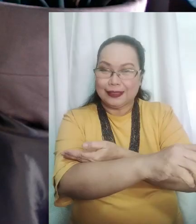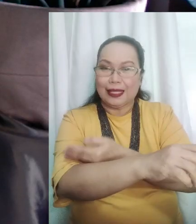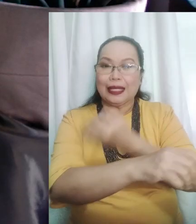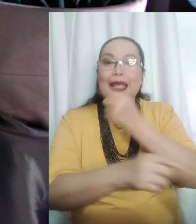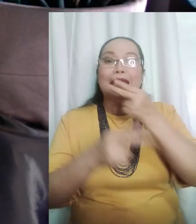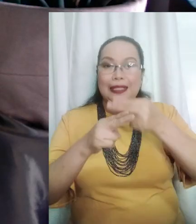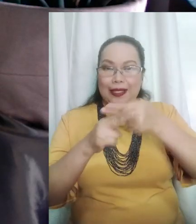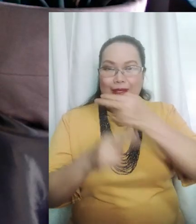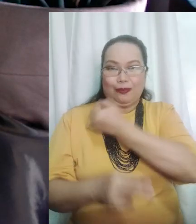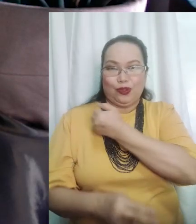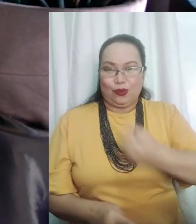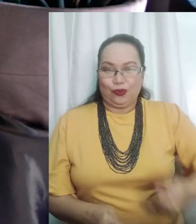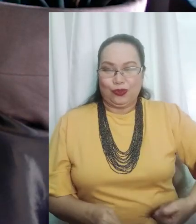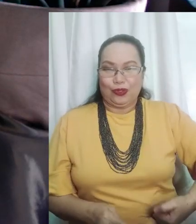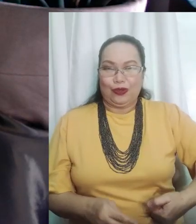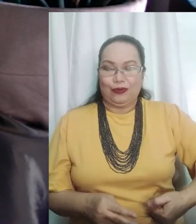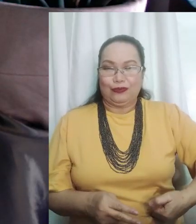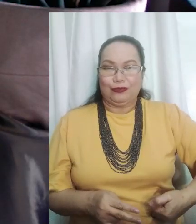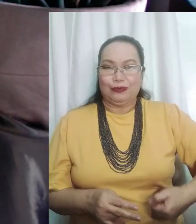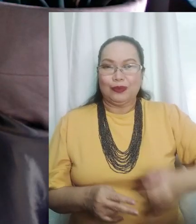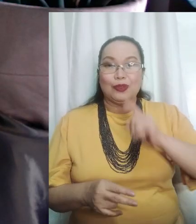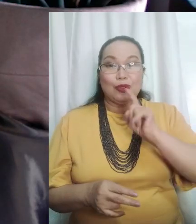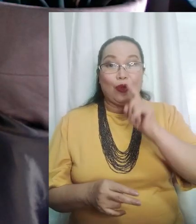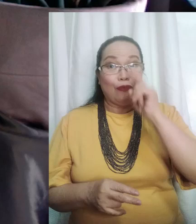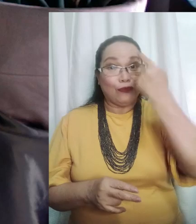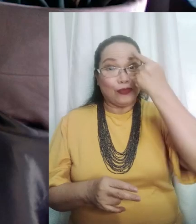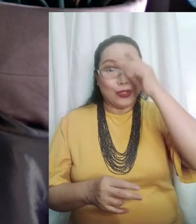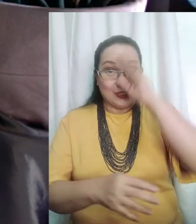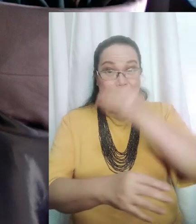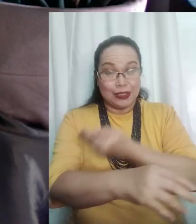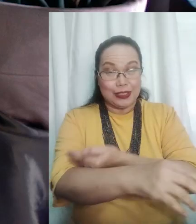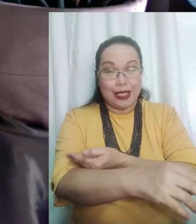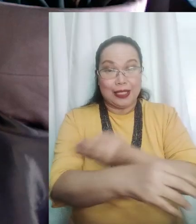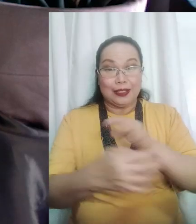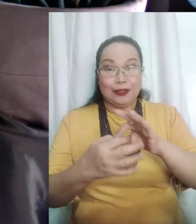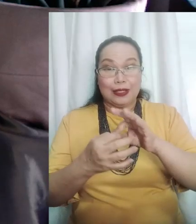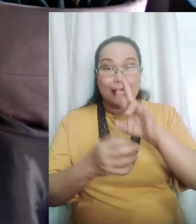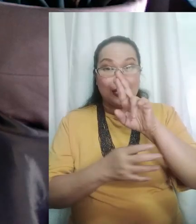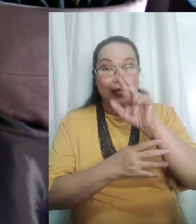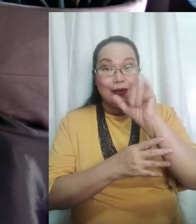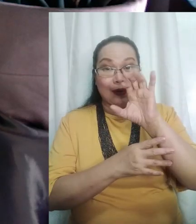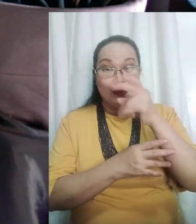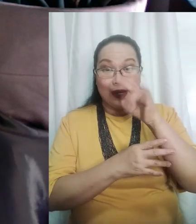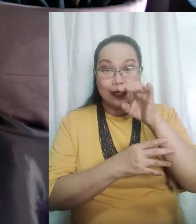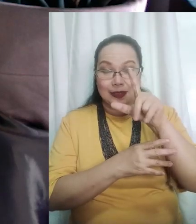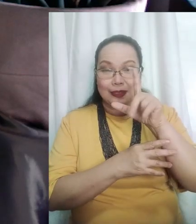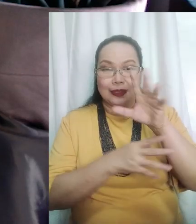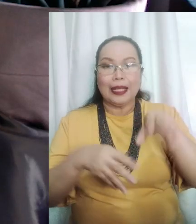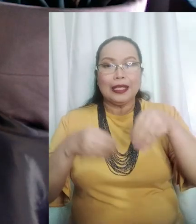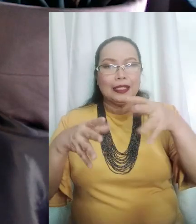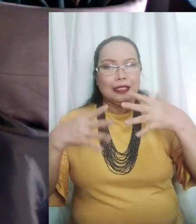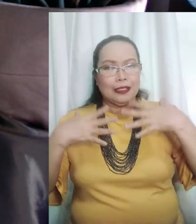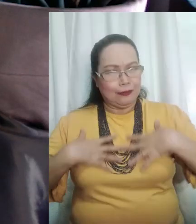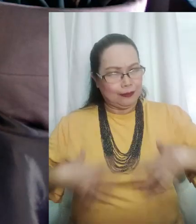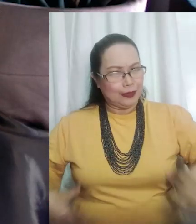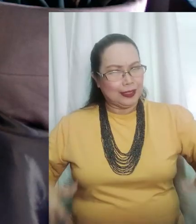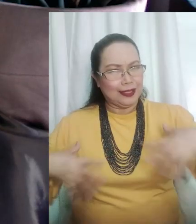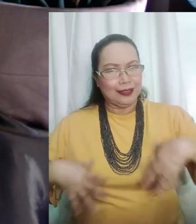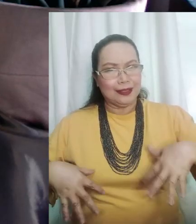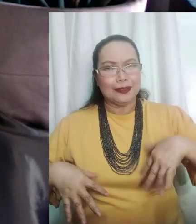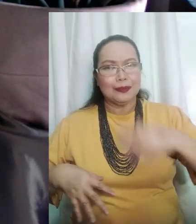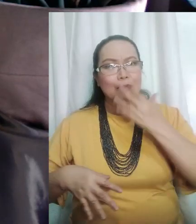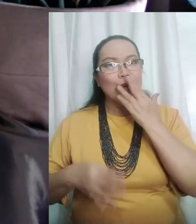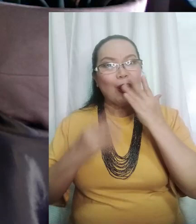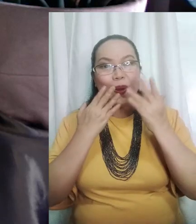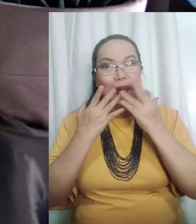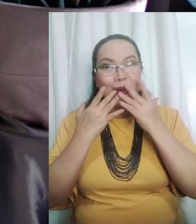Rachel. That's why he became his favorite and gave him a colored robe. We know the story. And so I'll just,